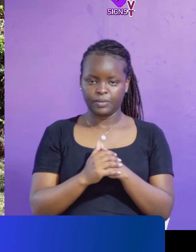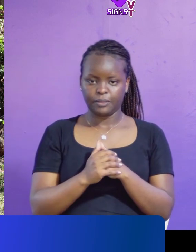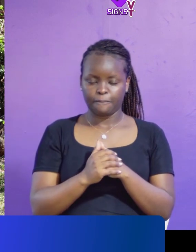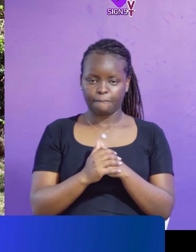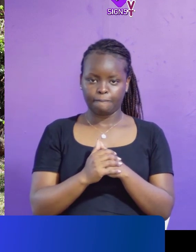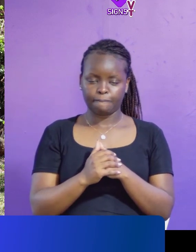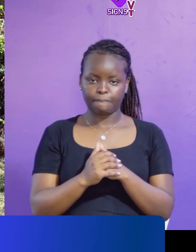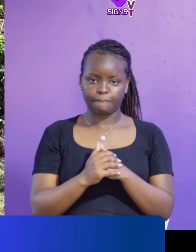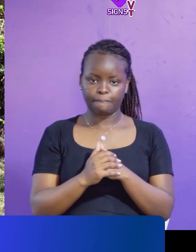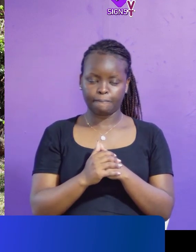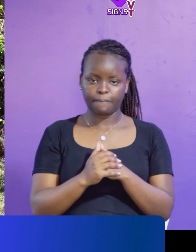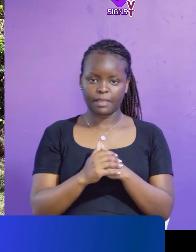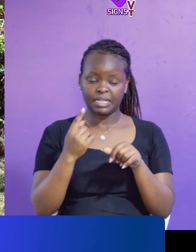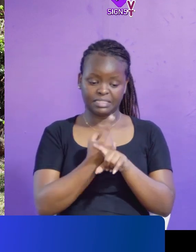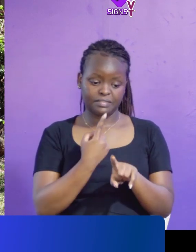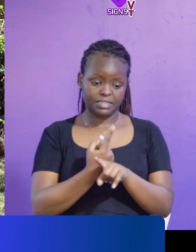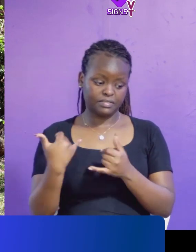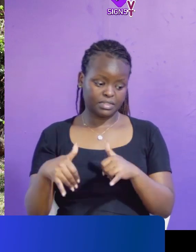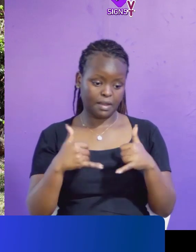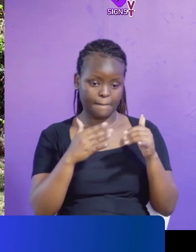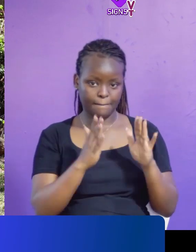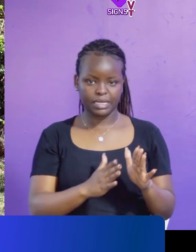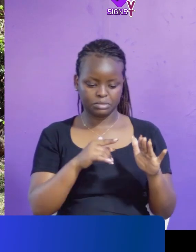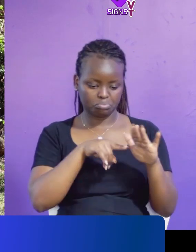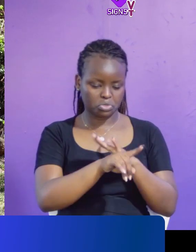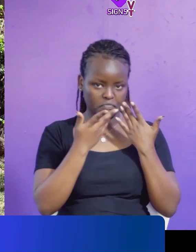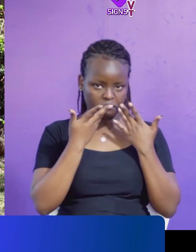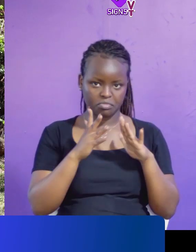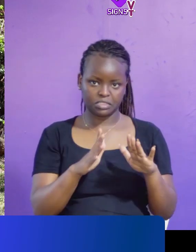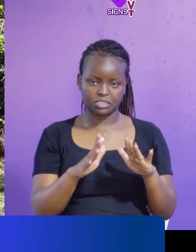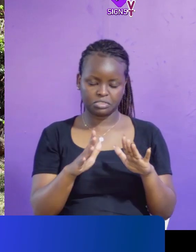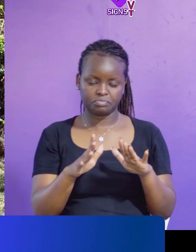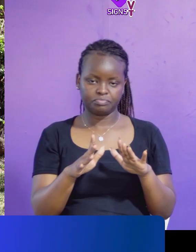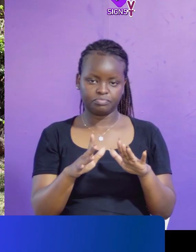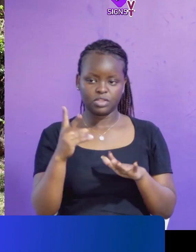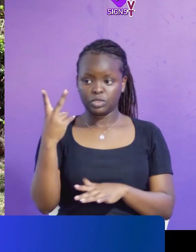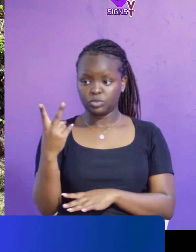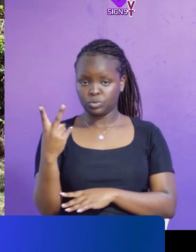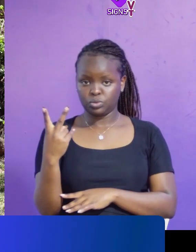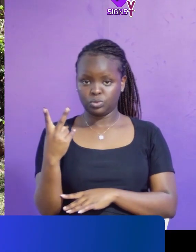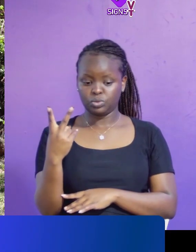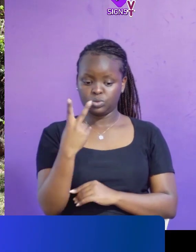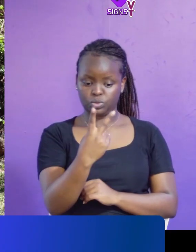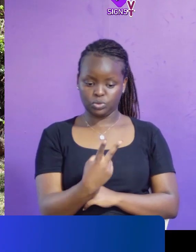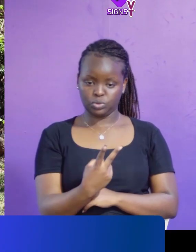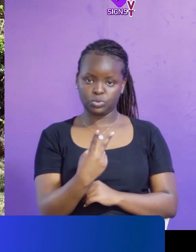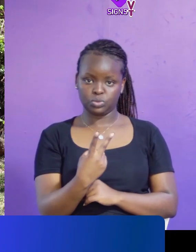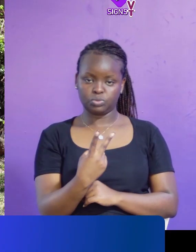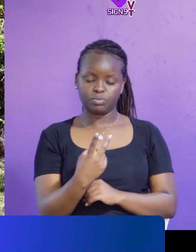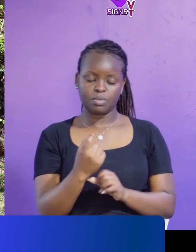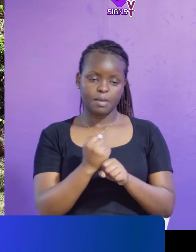Fermin Lopez were among the goal scorers as they scored 2 goals each to ensure